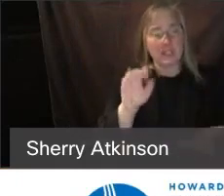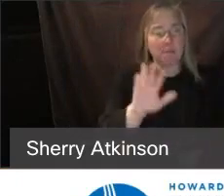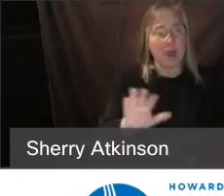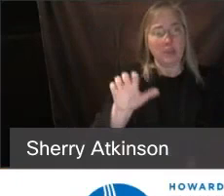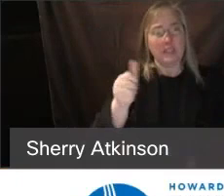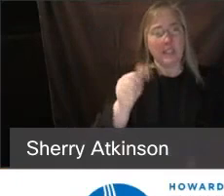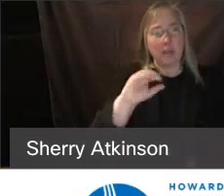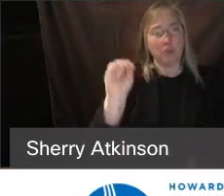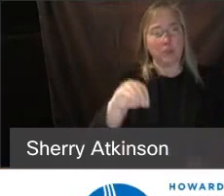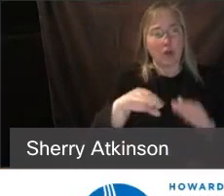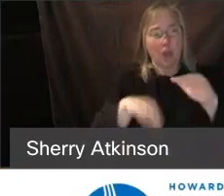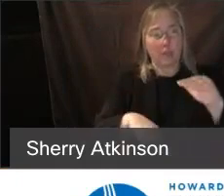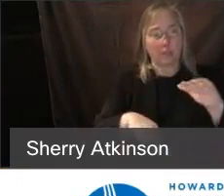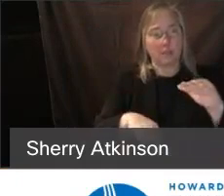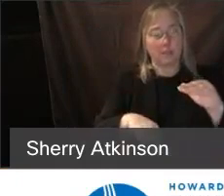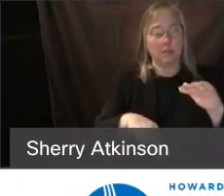That means you have